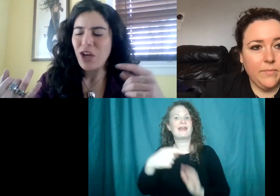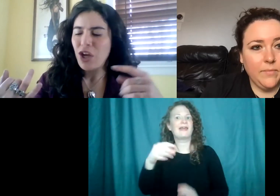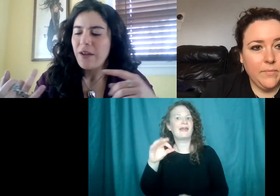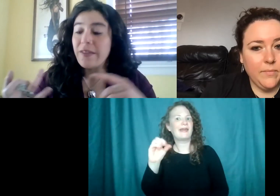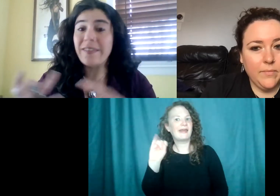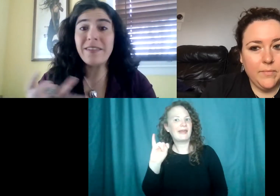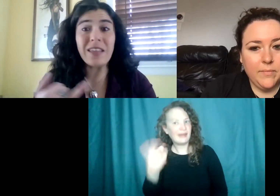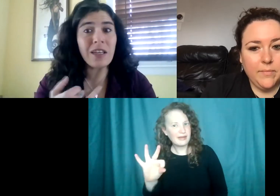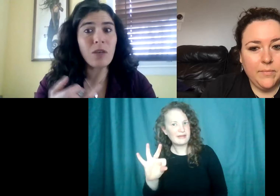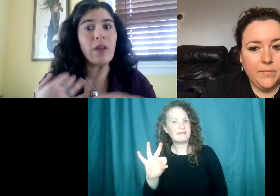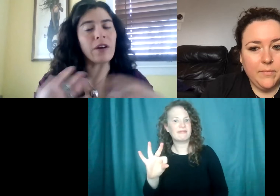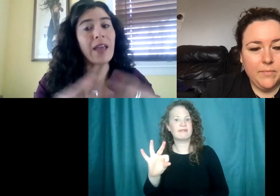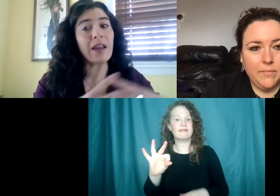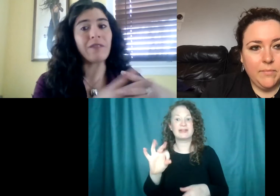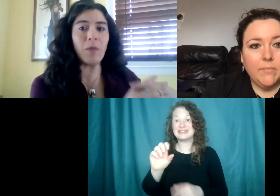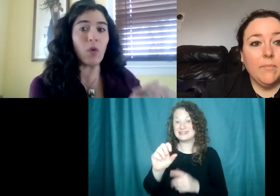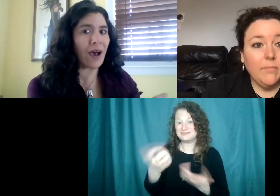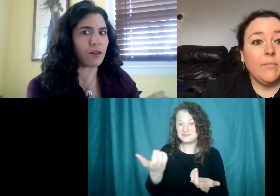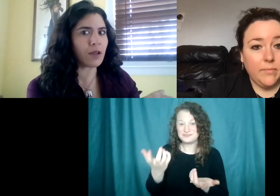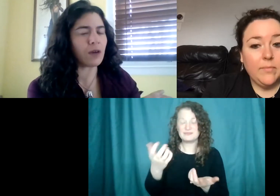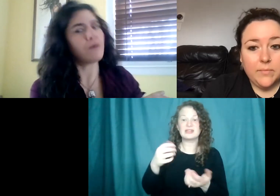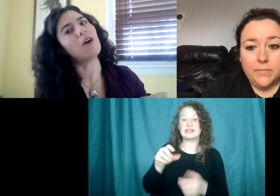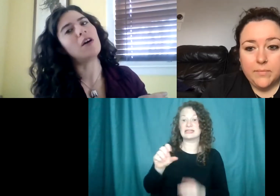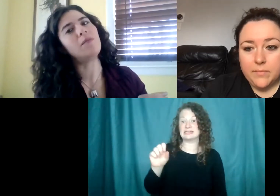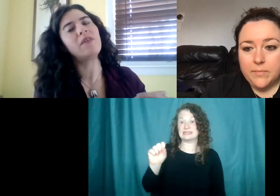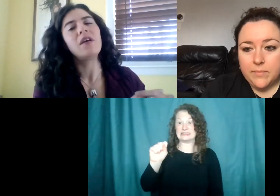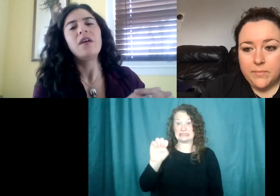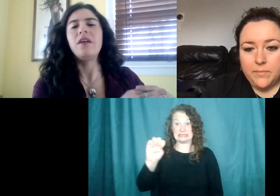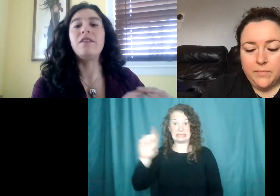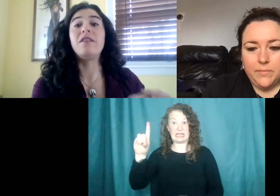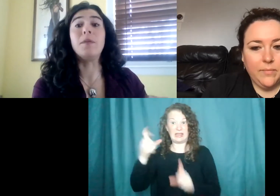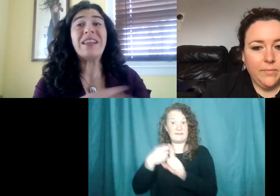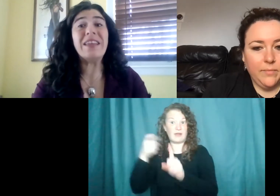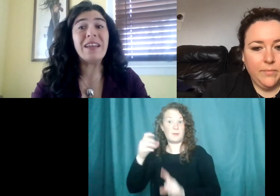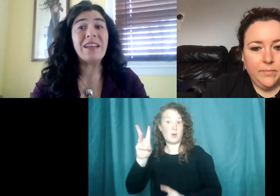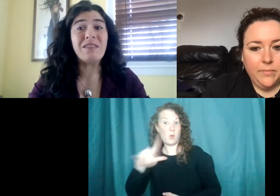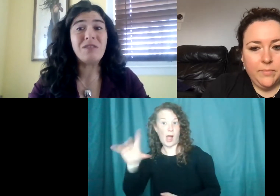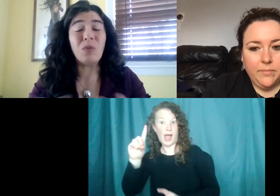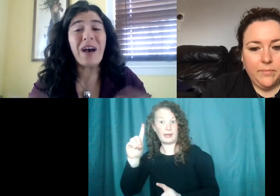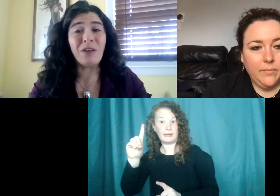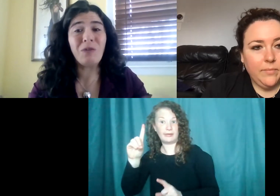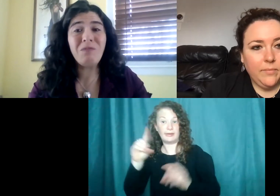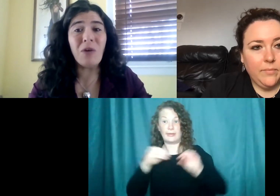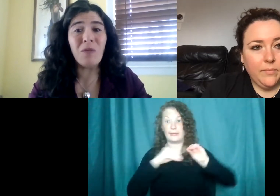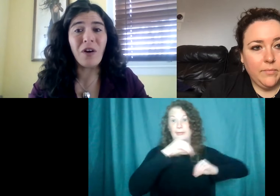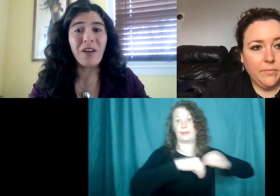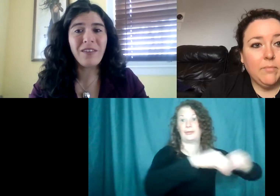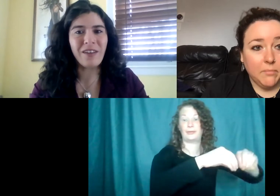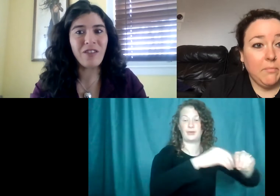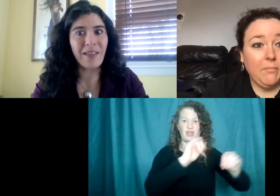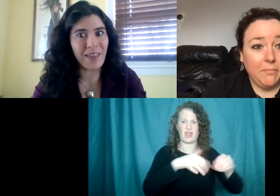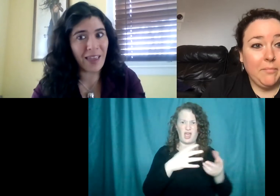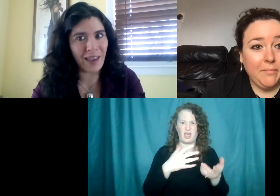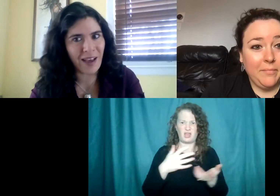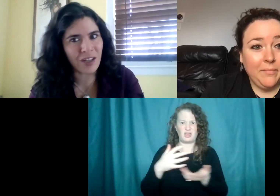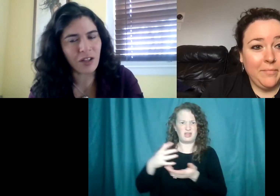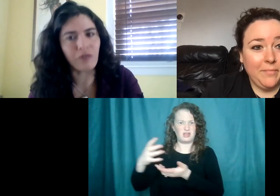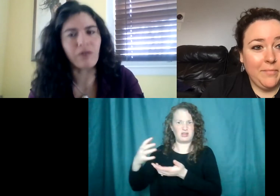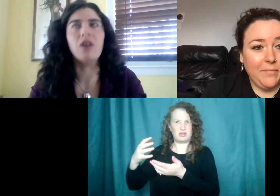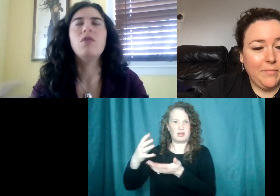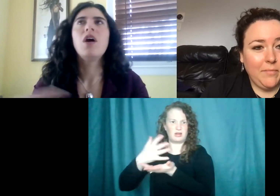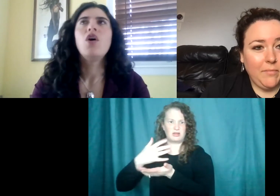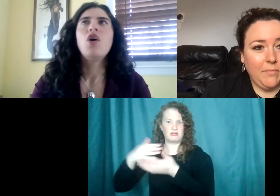that the seed we are getting from the wild kelp farms is depleting the wild kelp forest such that they can't